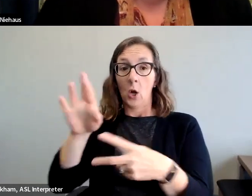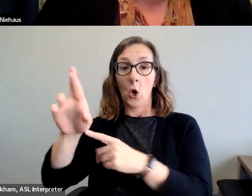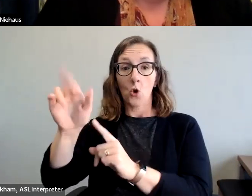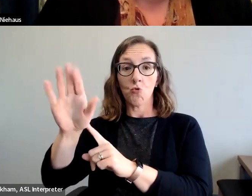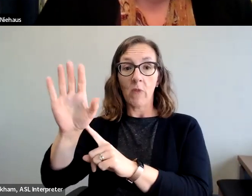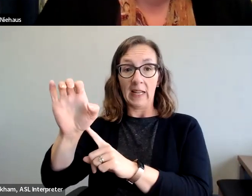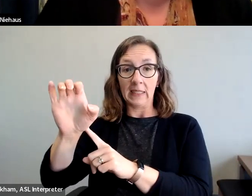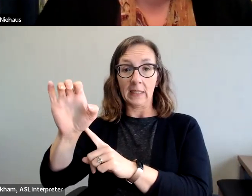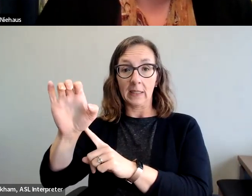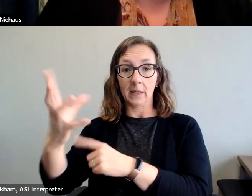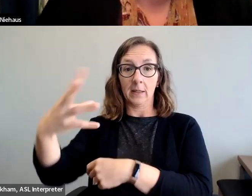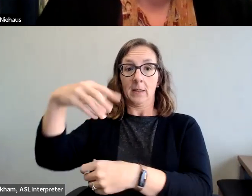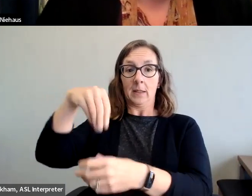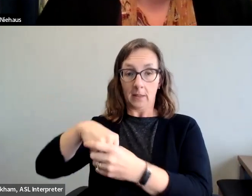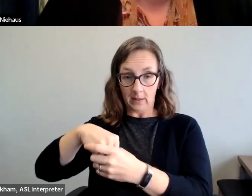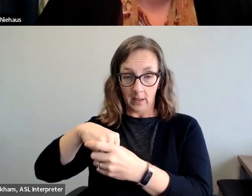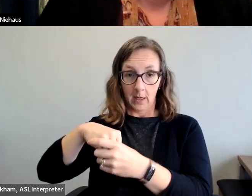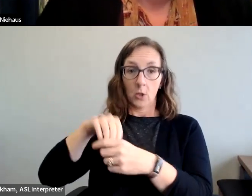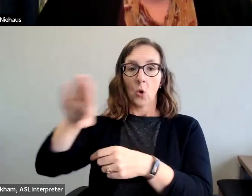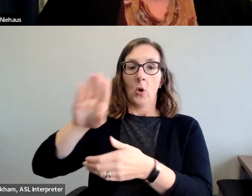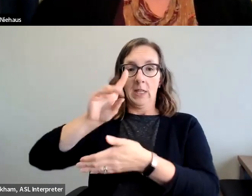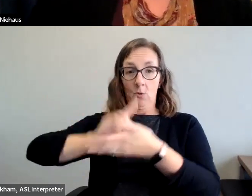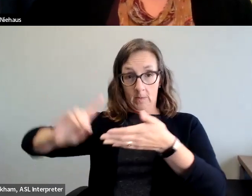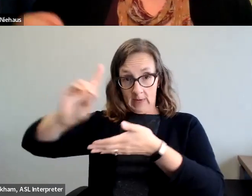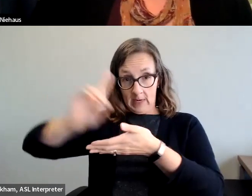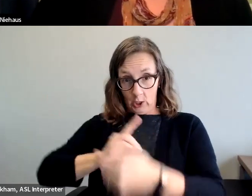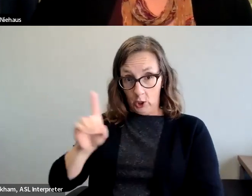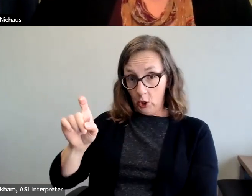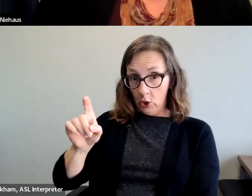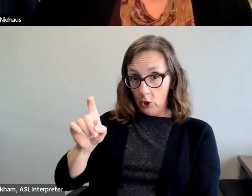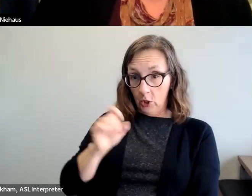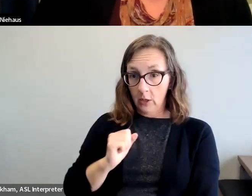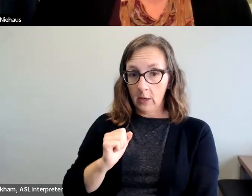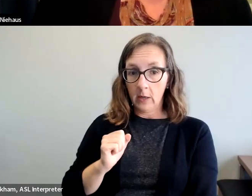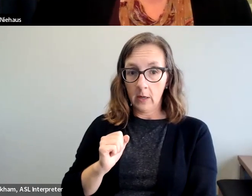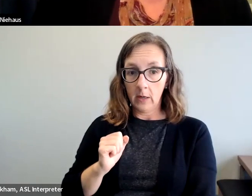way to the degree at which you were discriminated against?